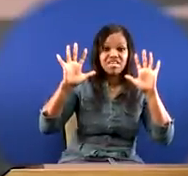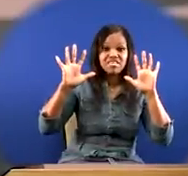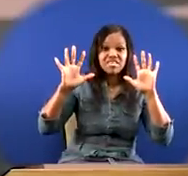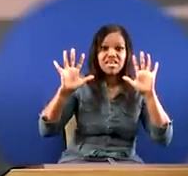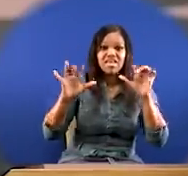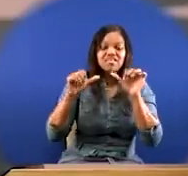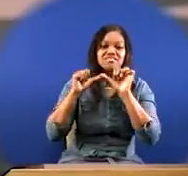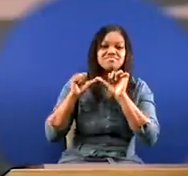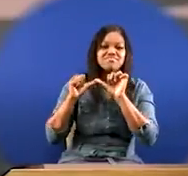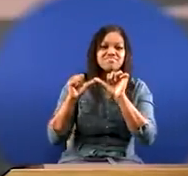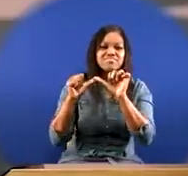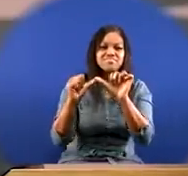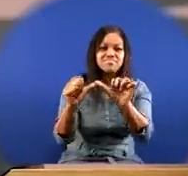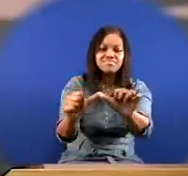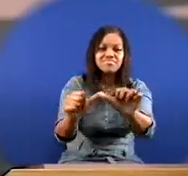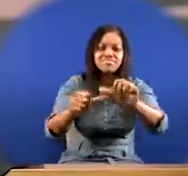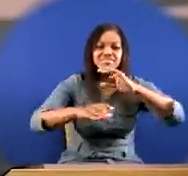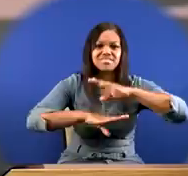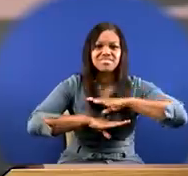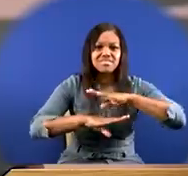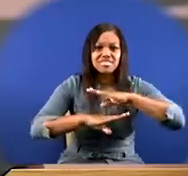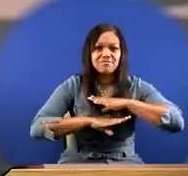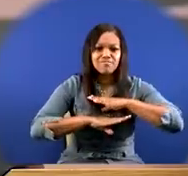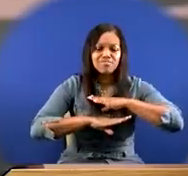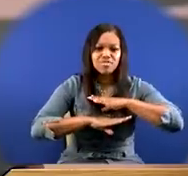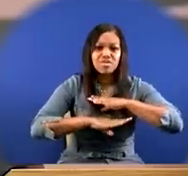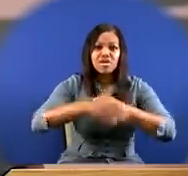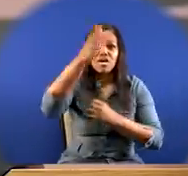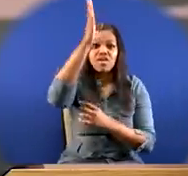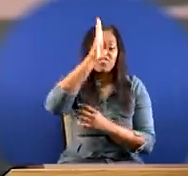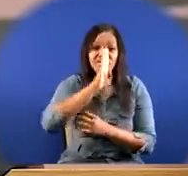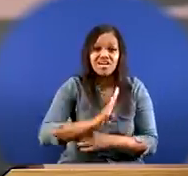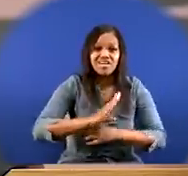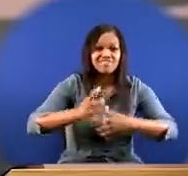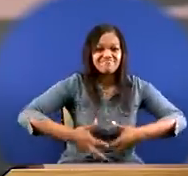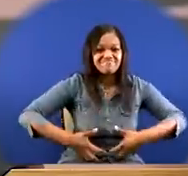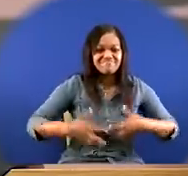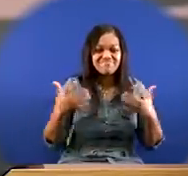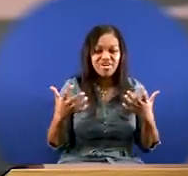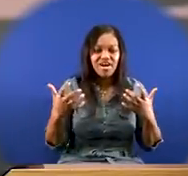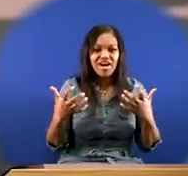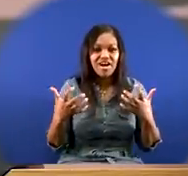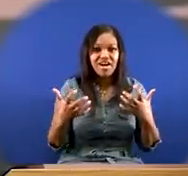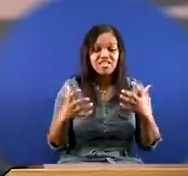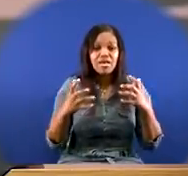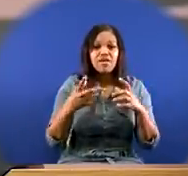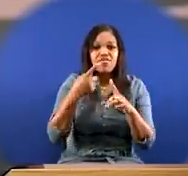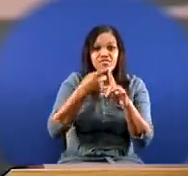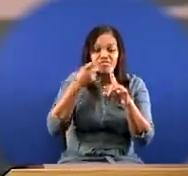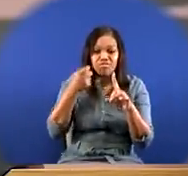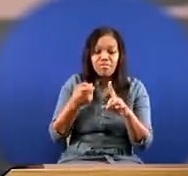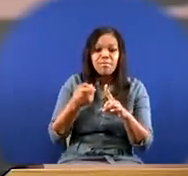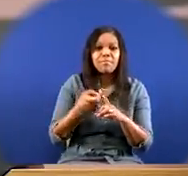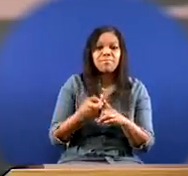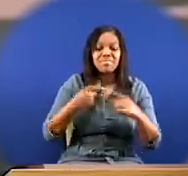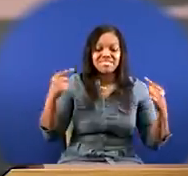permanent satisfaction of God's wrath on sinful